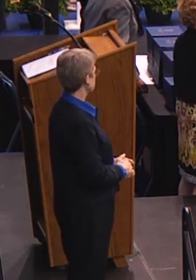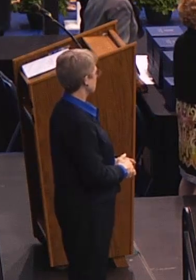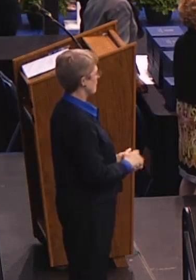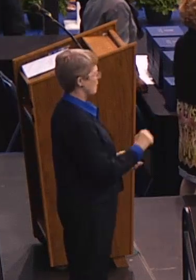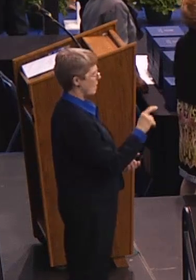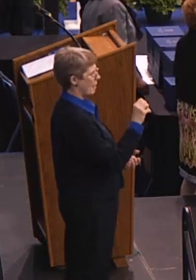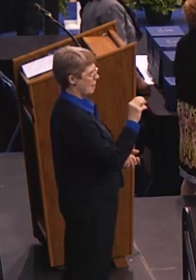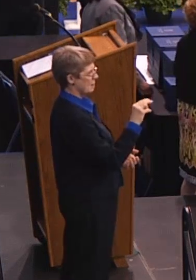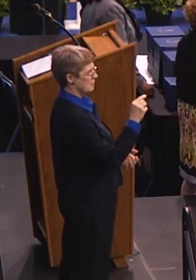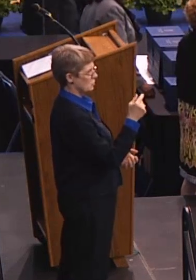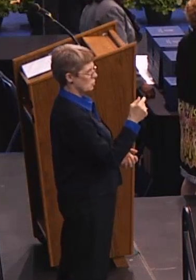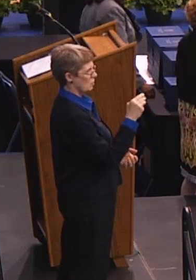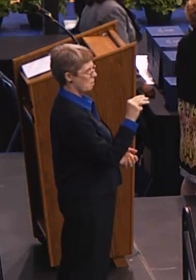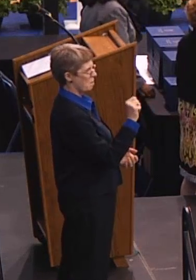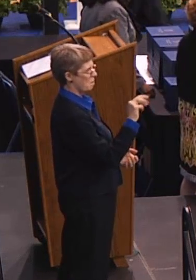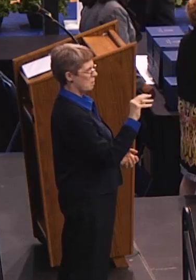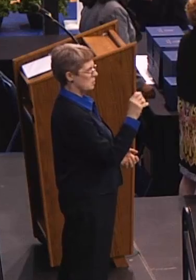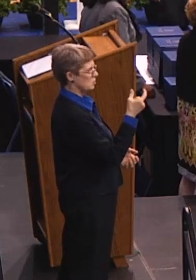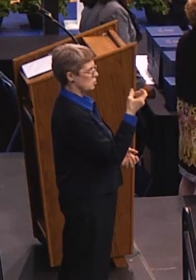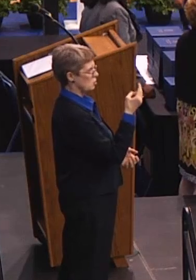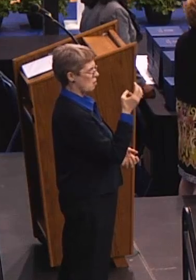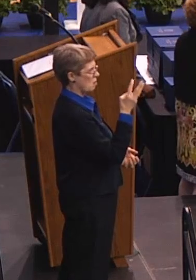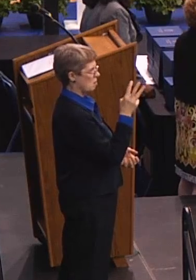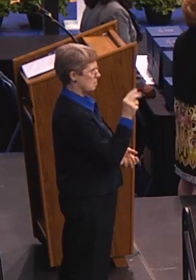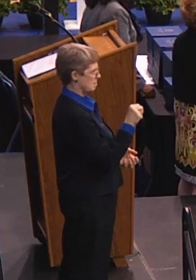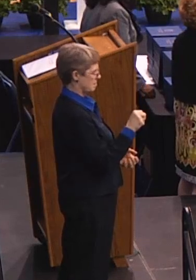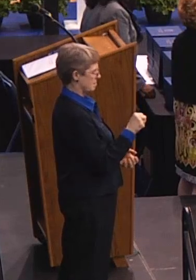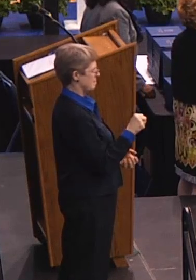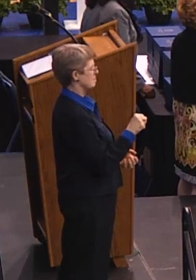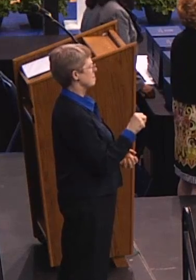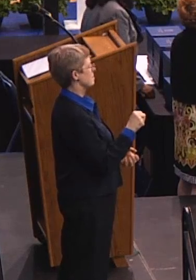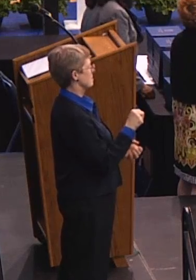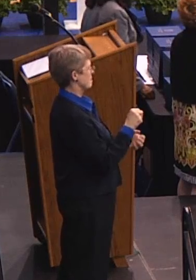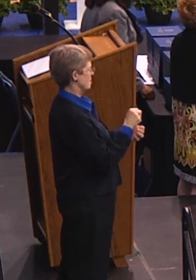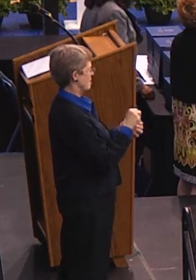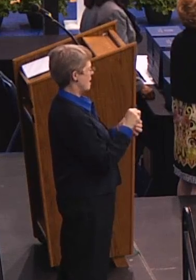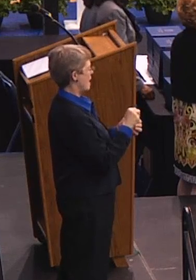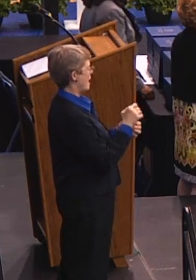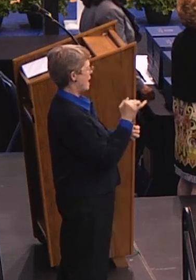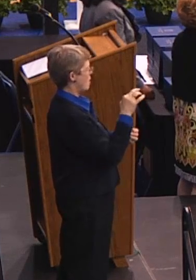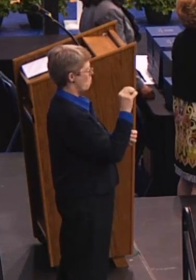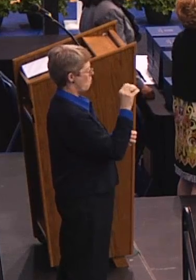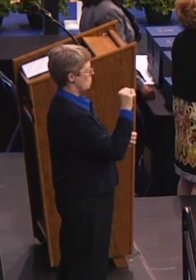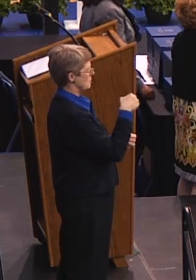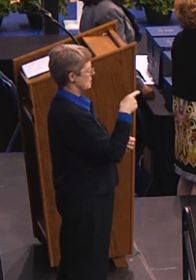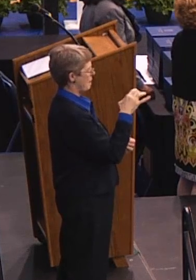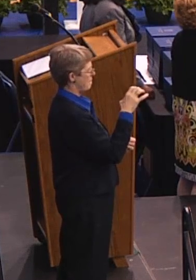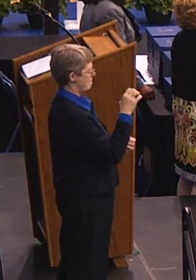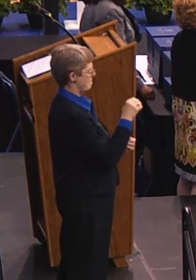Alan G. Marchand, aerospace technology, structures and assembly, cum laude.